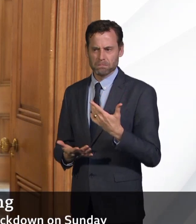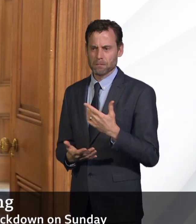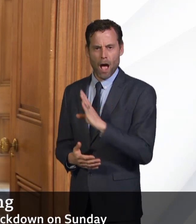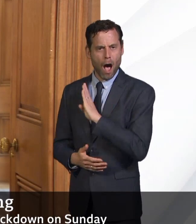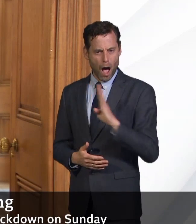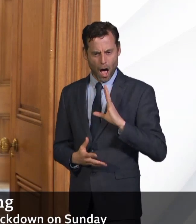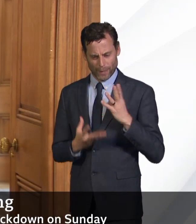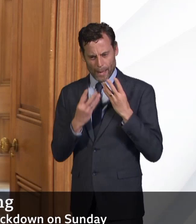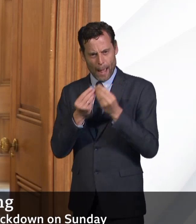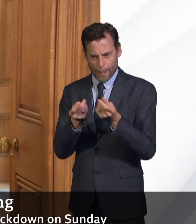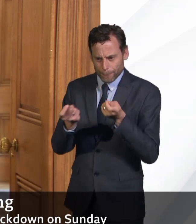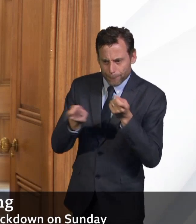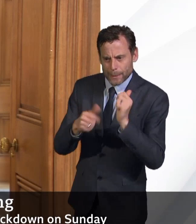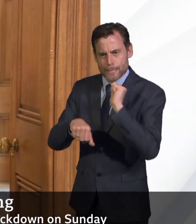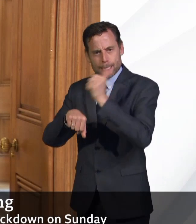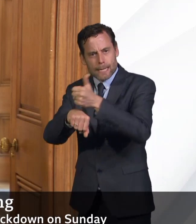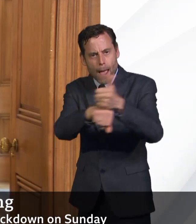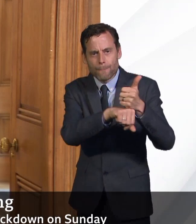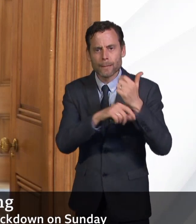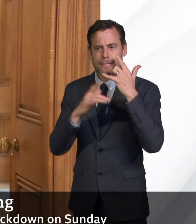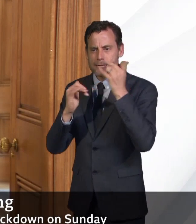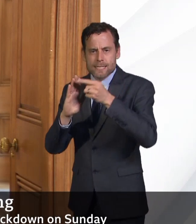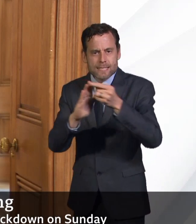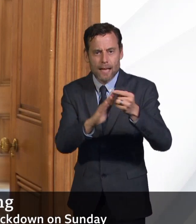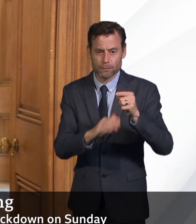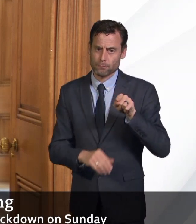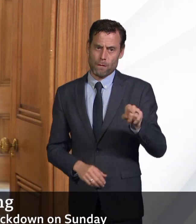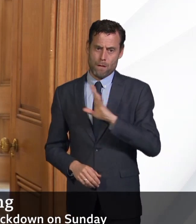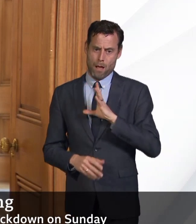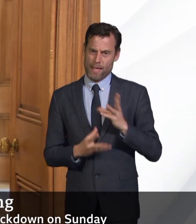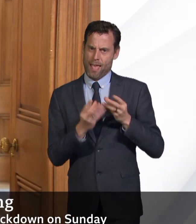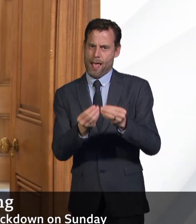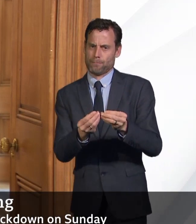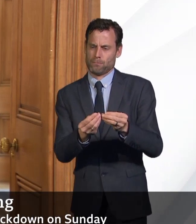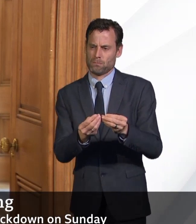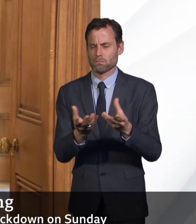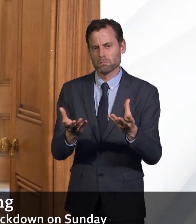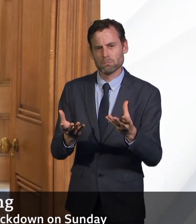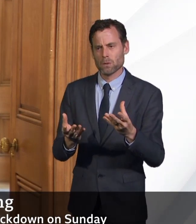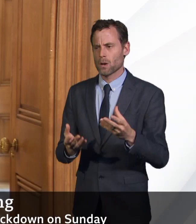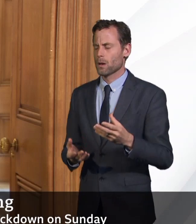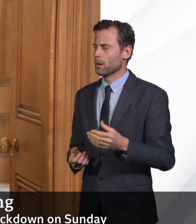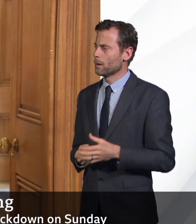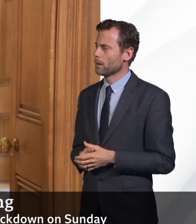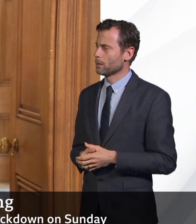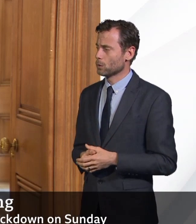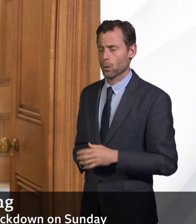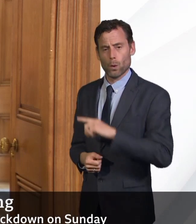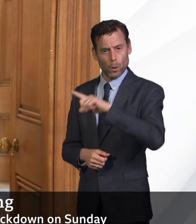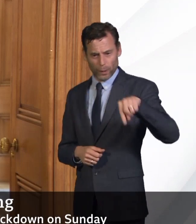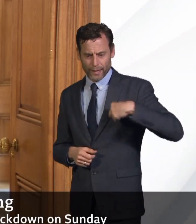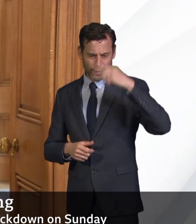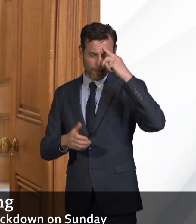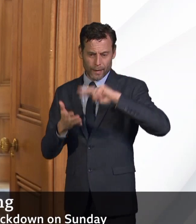heavily involved in the logistics of setting up some of these centres, why the planning to get that additional capacity, both